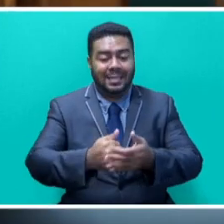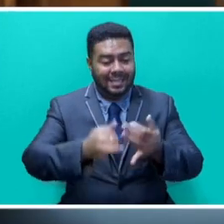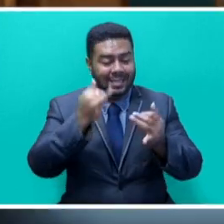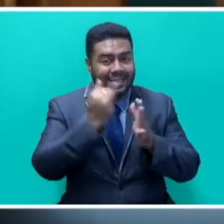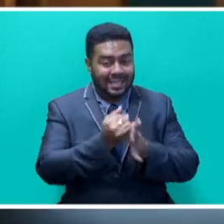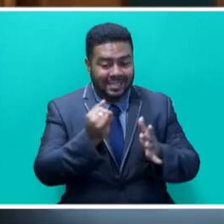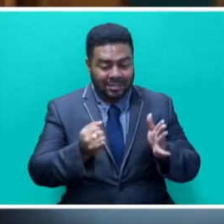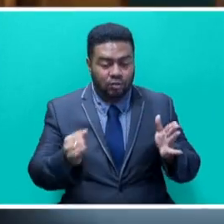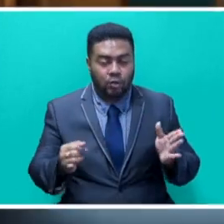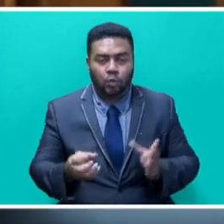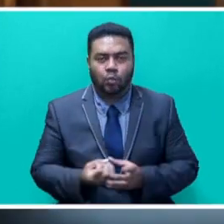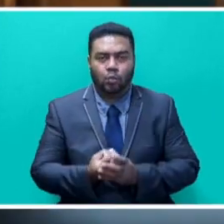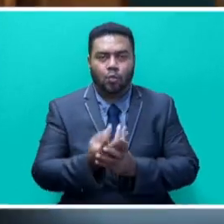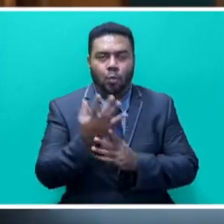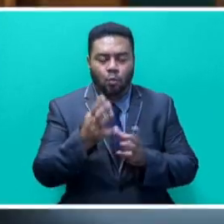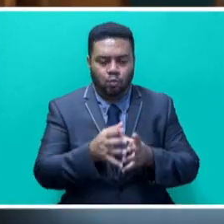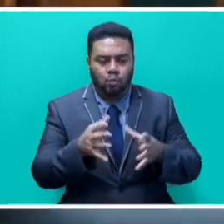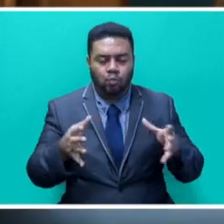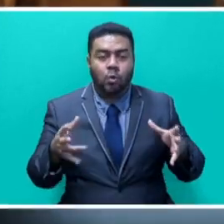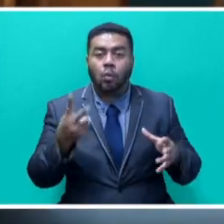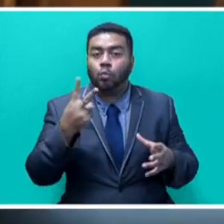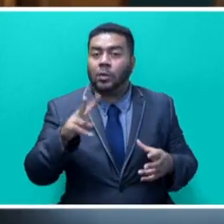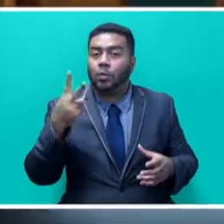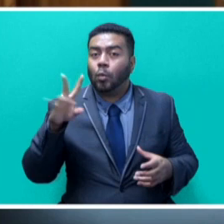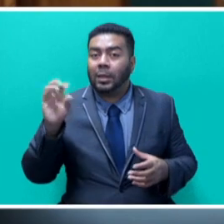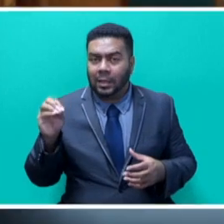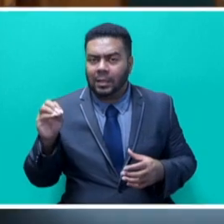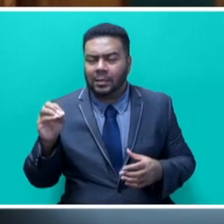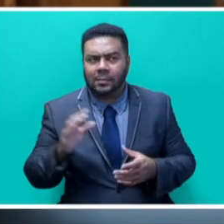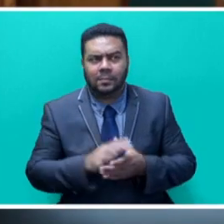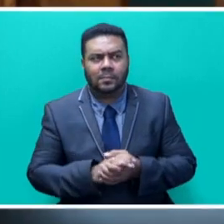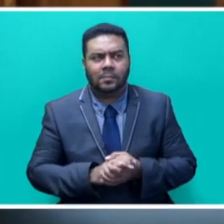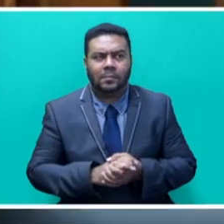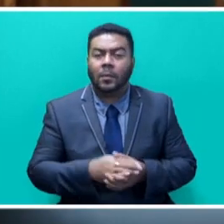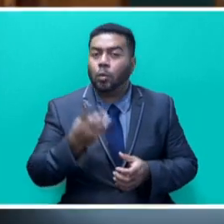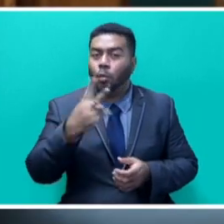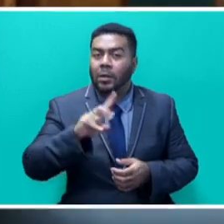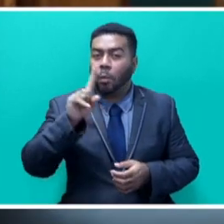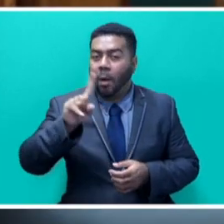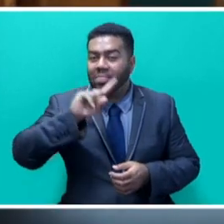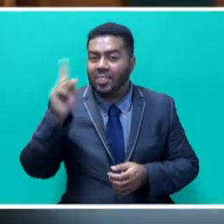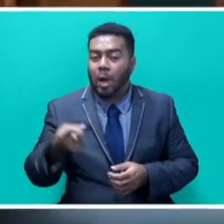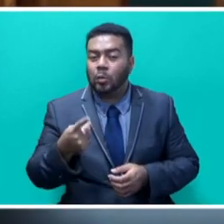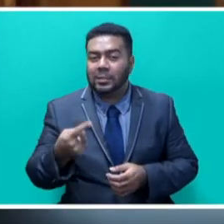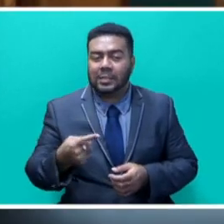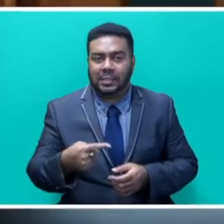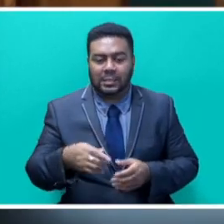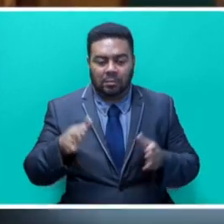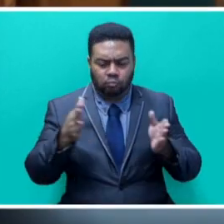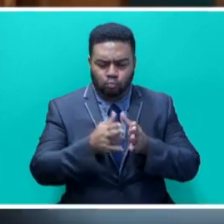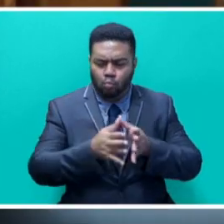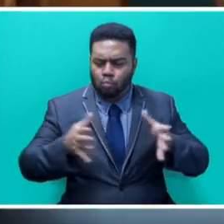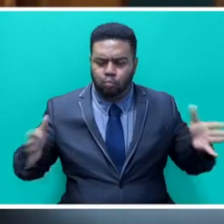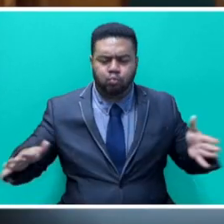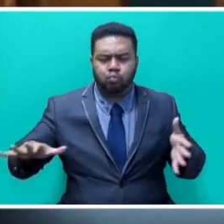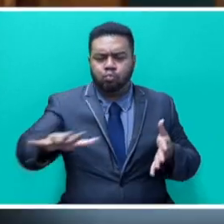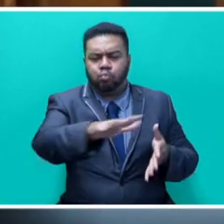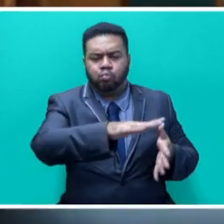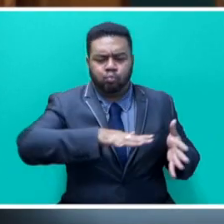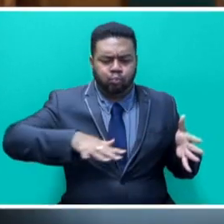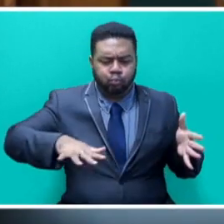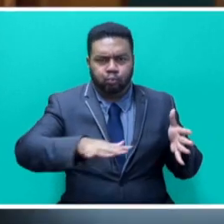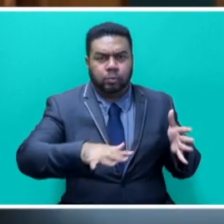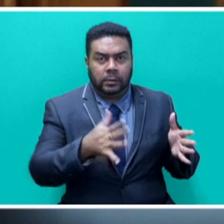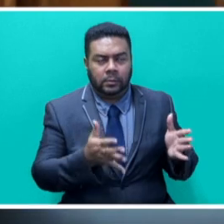In 2020, total mahogany log production was more than 21,000 cubic meters. Fiji Hardwood